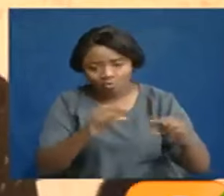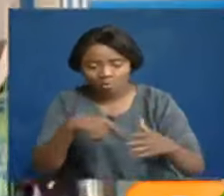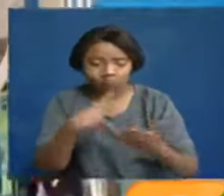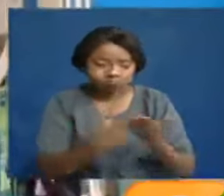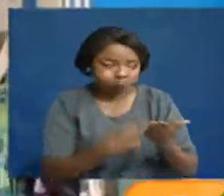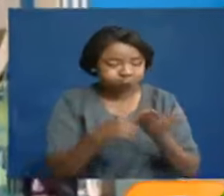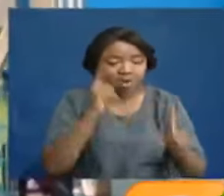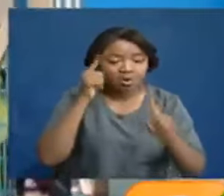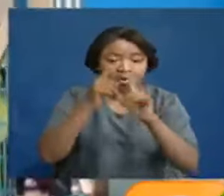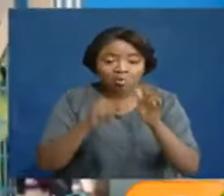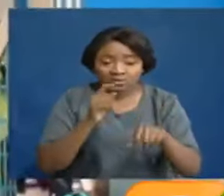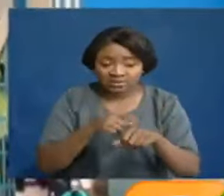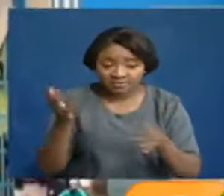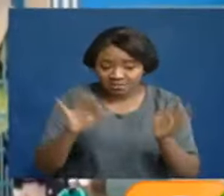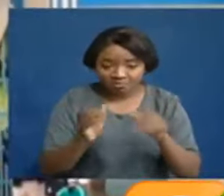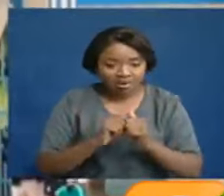na kitu.